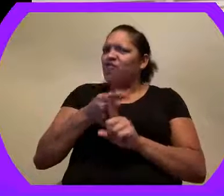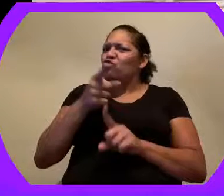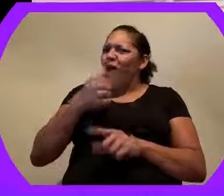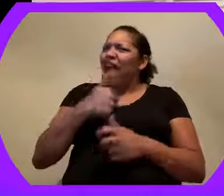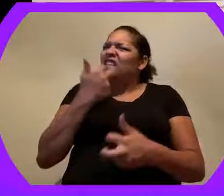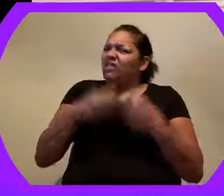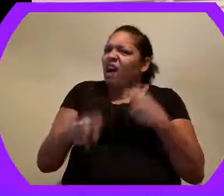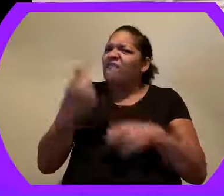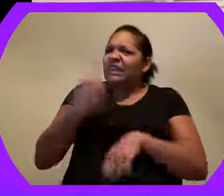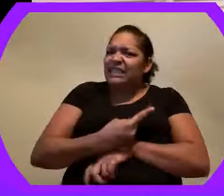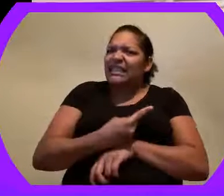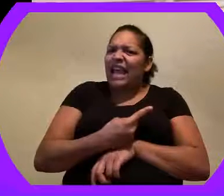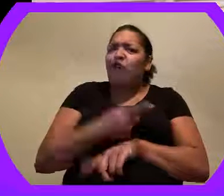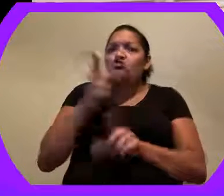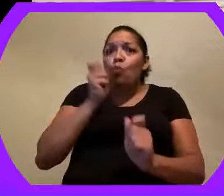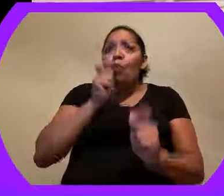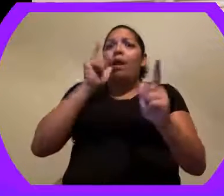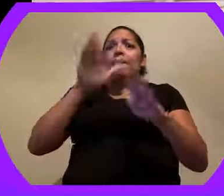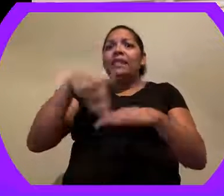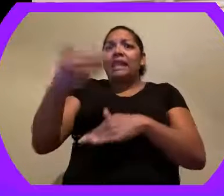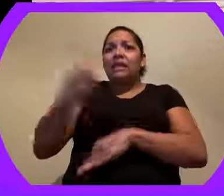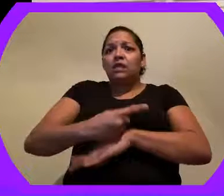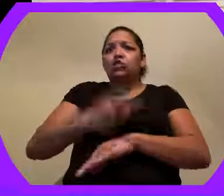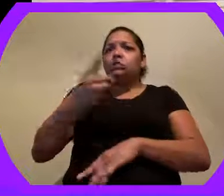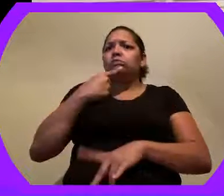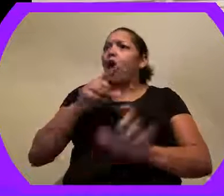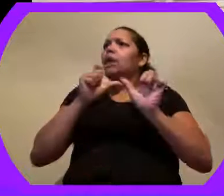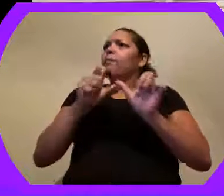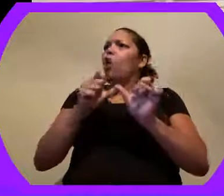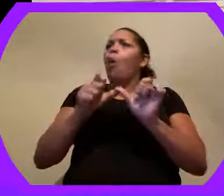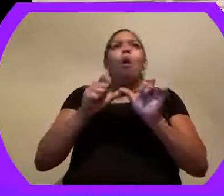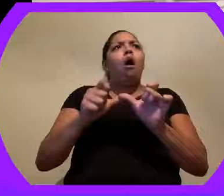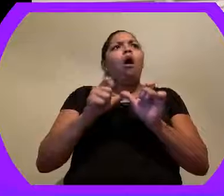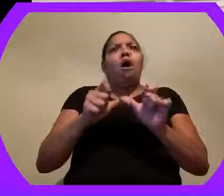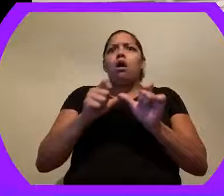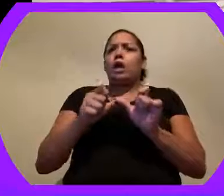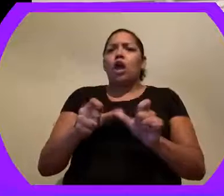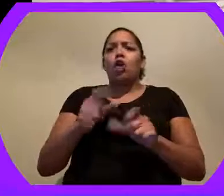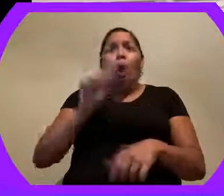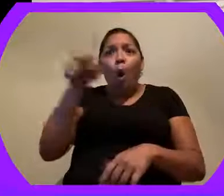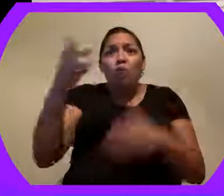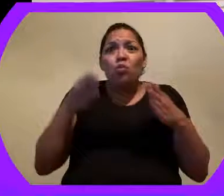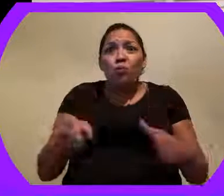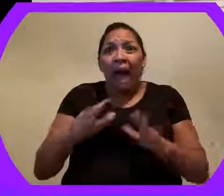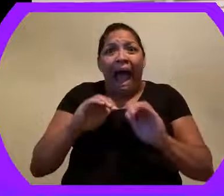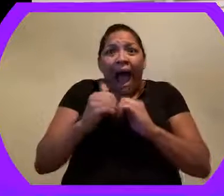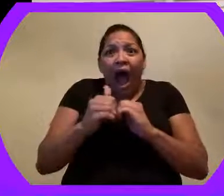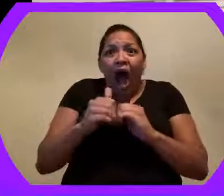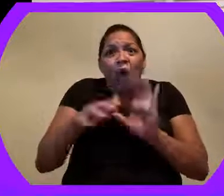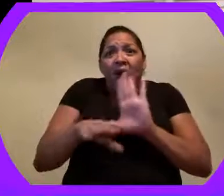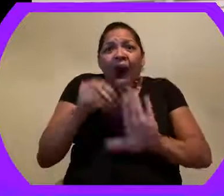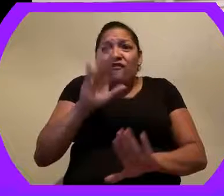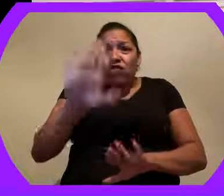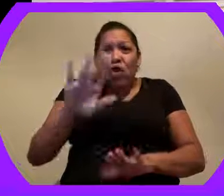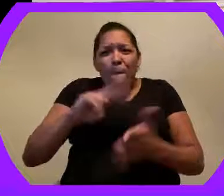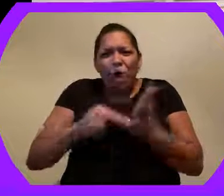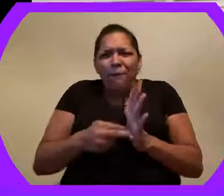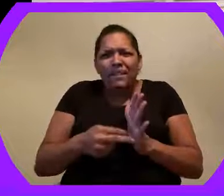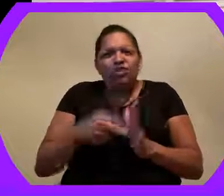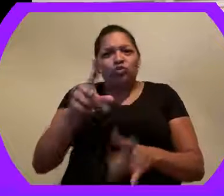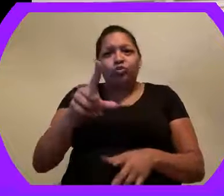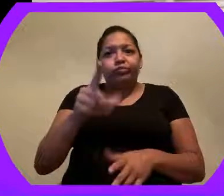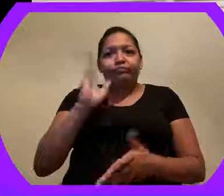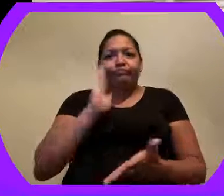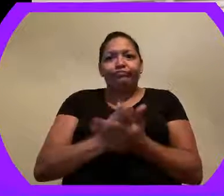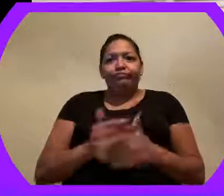going, and you have a tough day, and then you wake up the next day and say, keep going, you know what you're doing. In fact, the only way for you to get